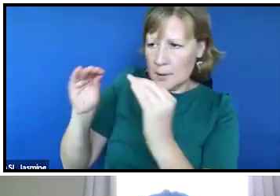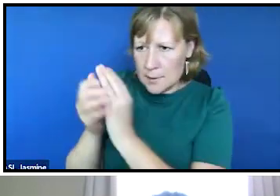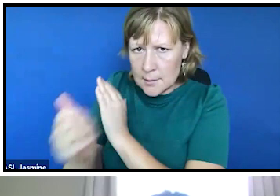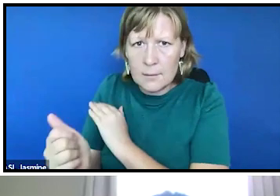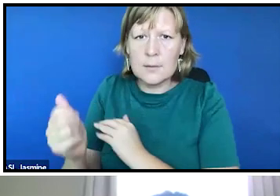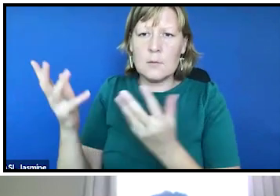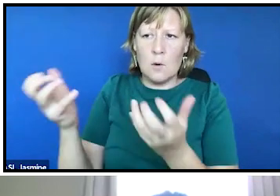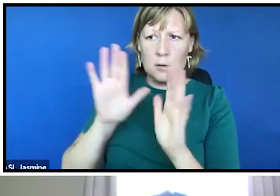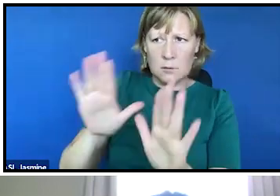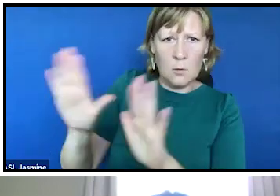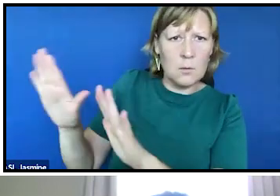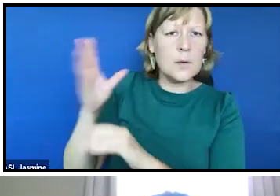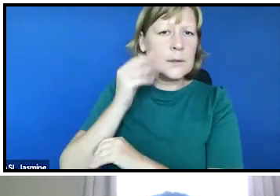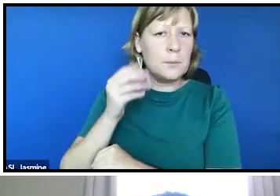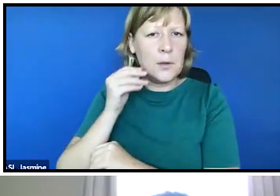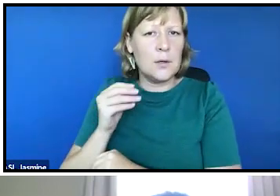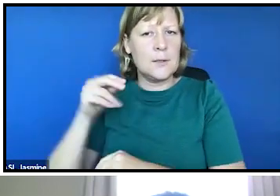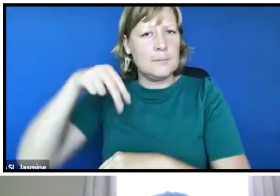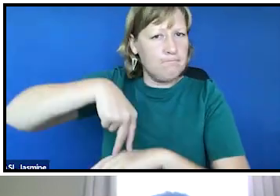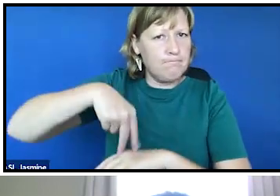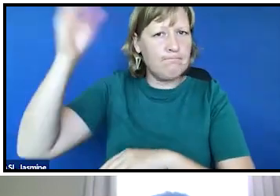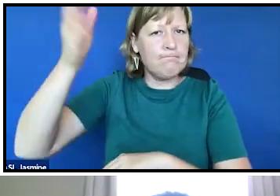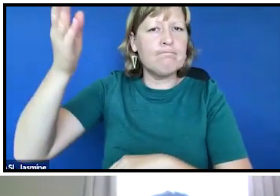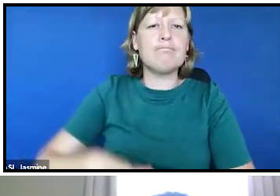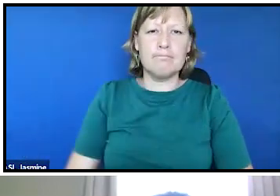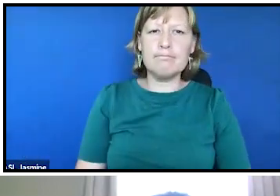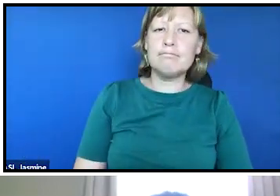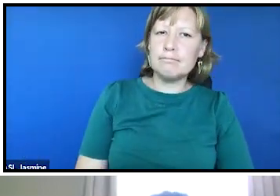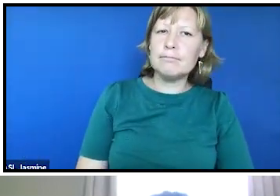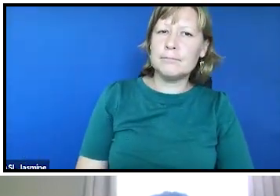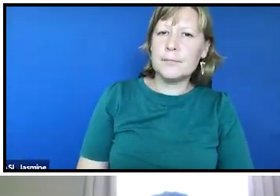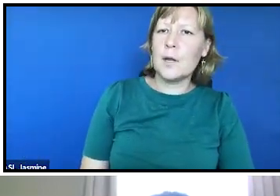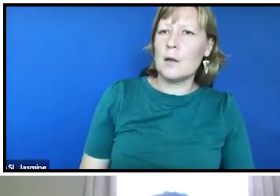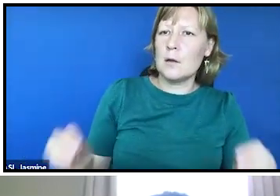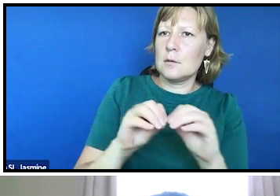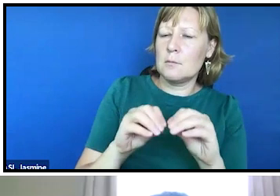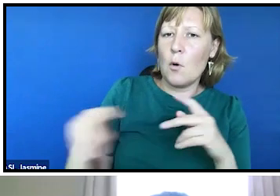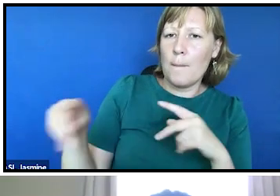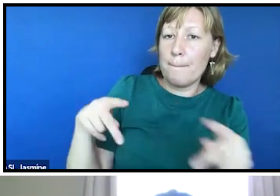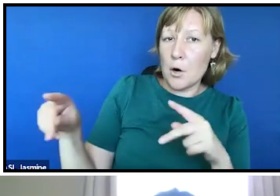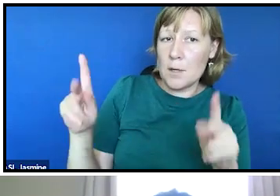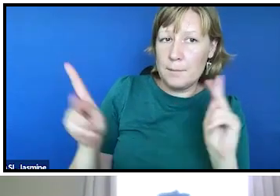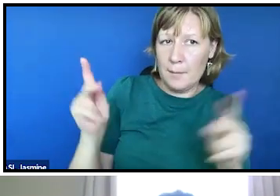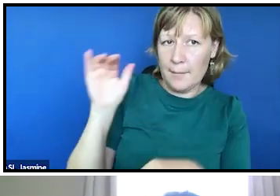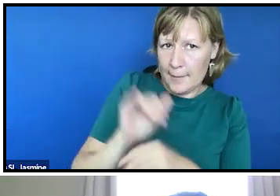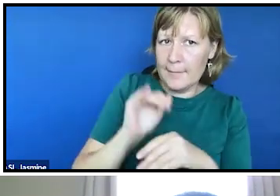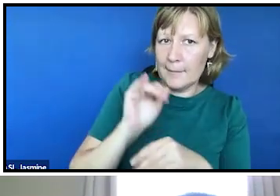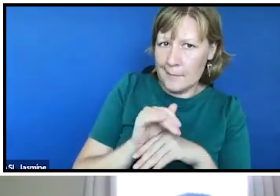during the day part that are there for more for the information. There's partiers at night. Yeah.